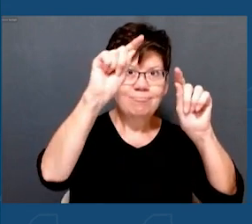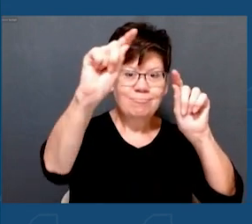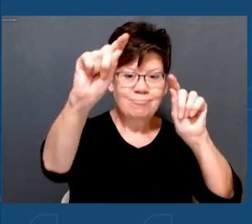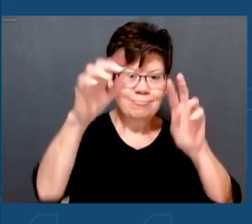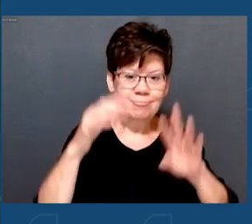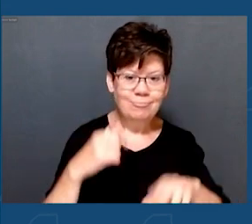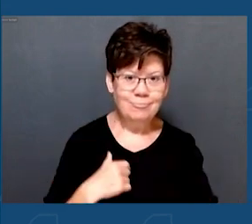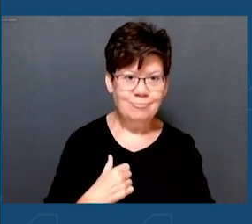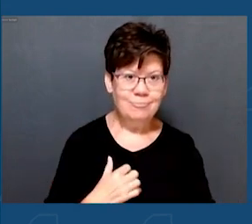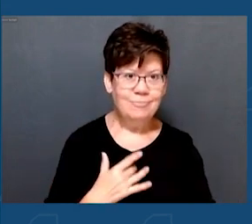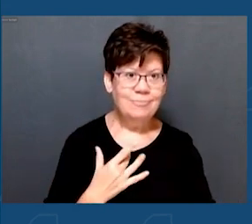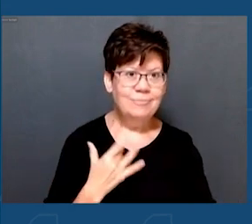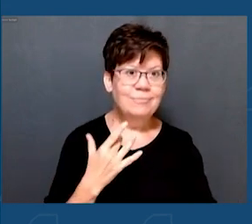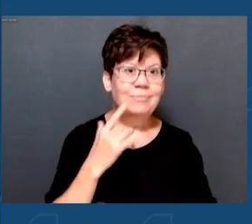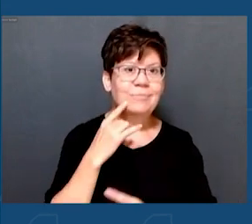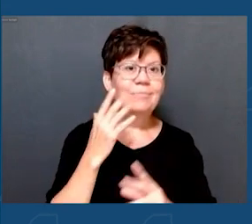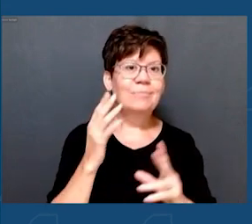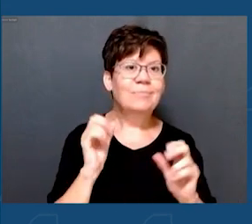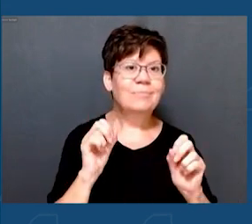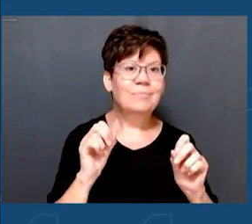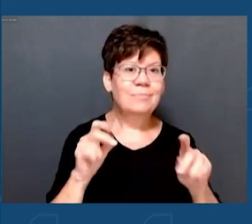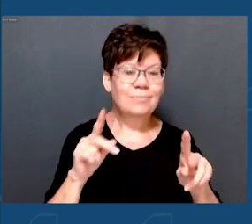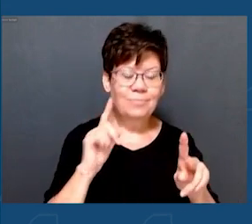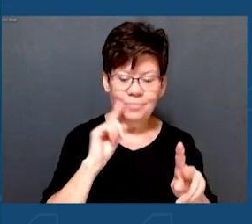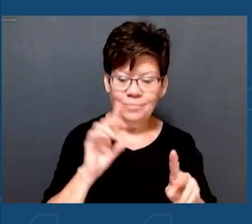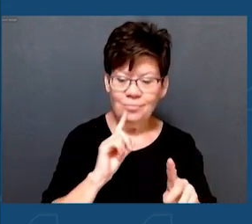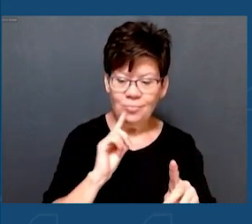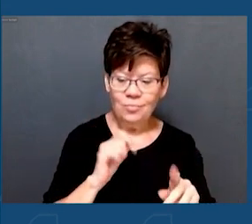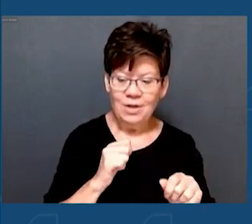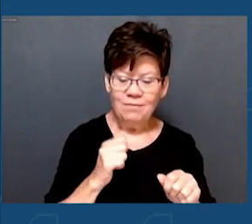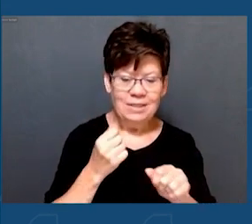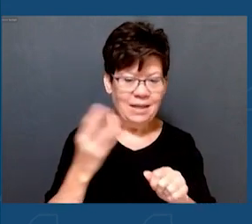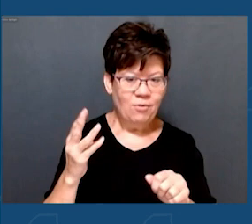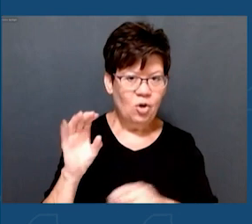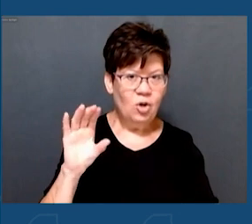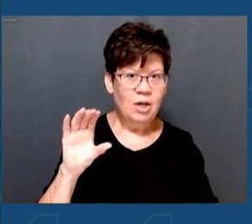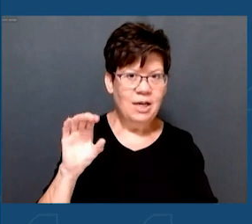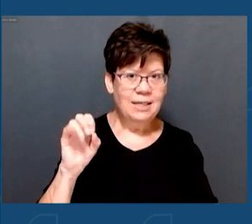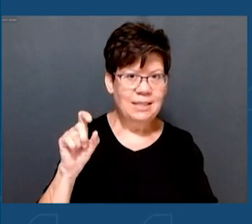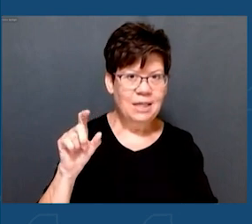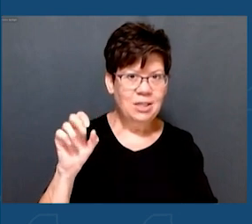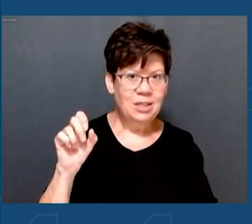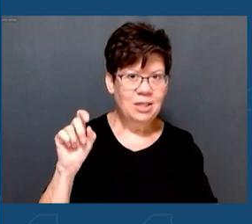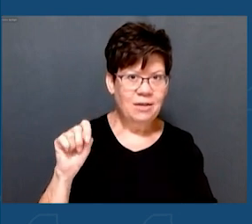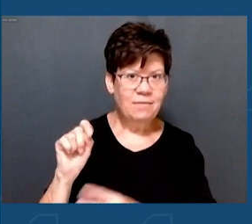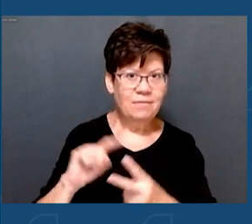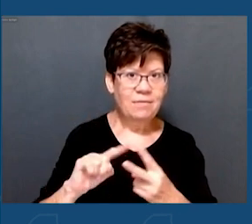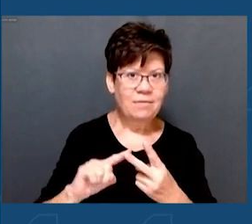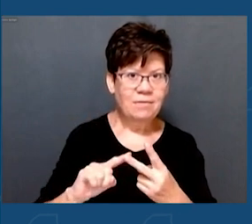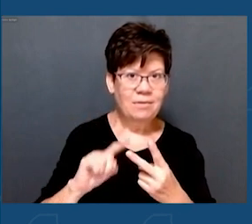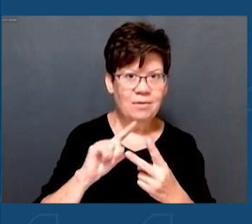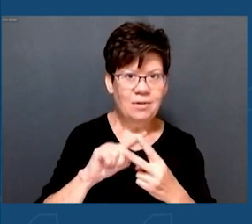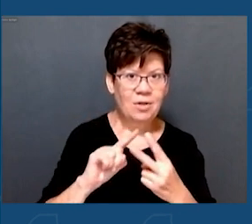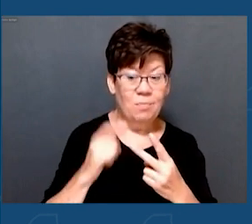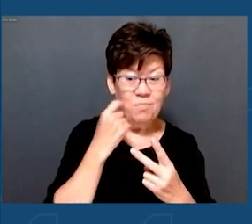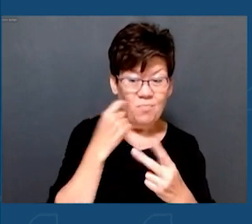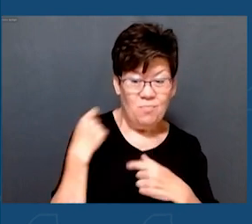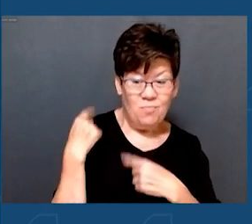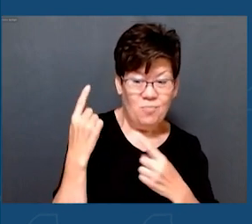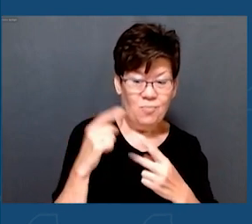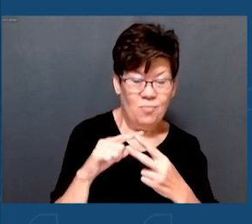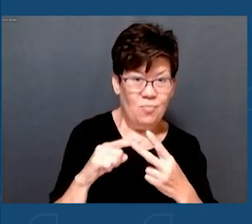back-to-back, dynamic, proactive county executives like Joni Mahoney and now Ryan McMahon. They